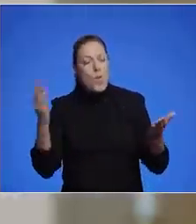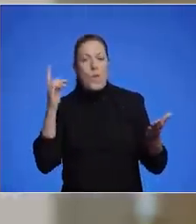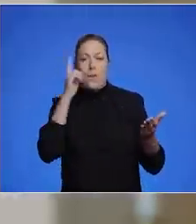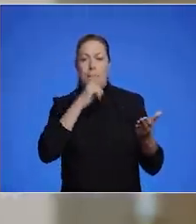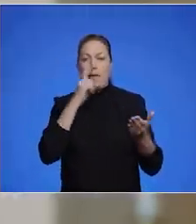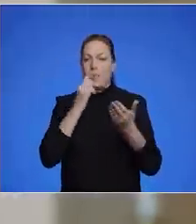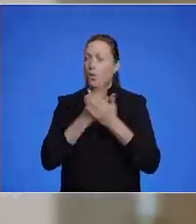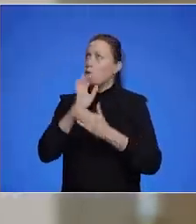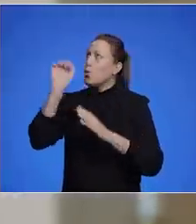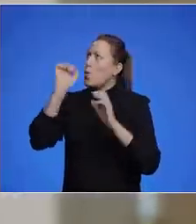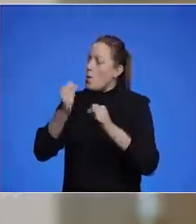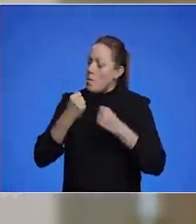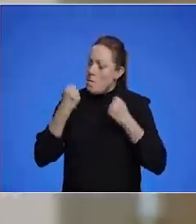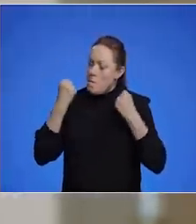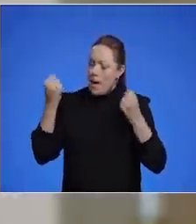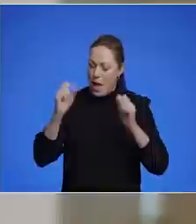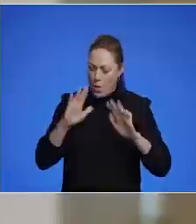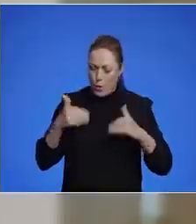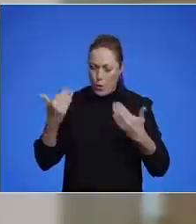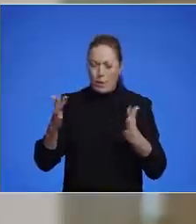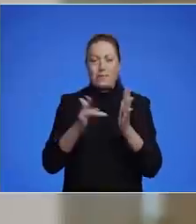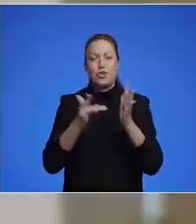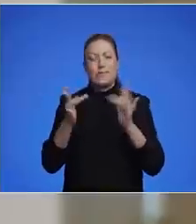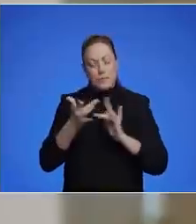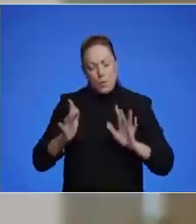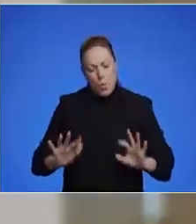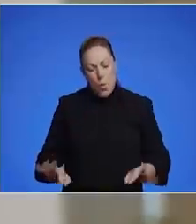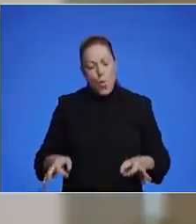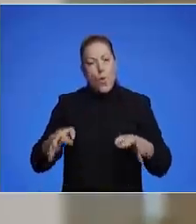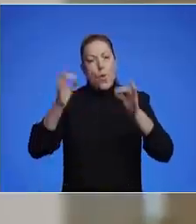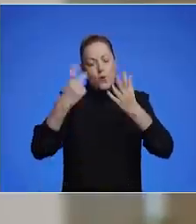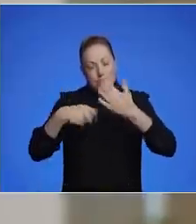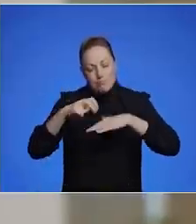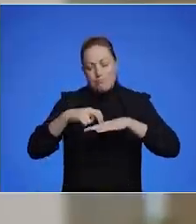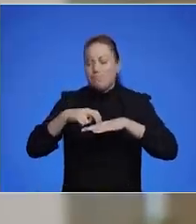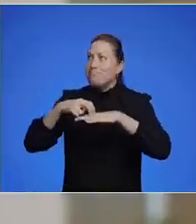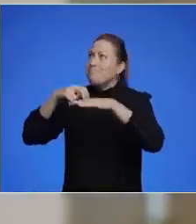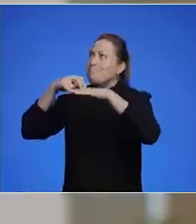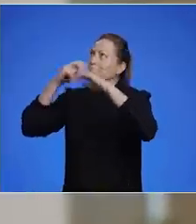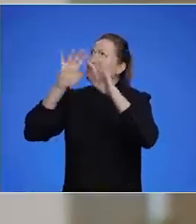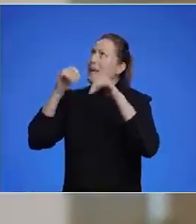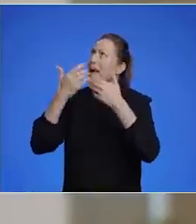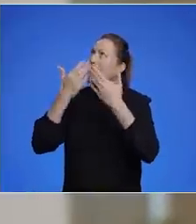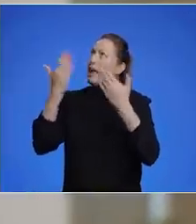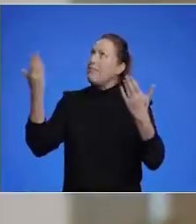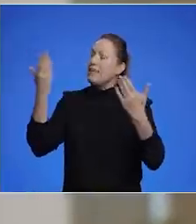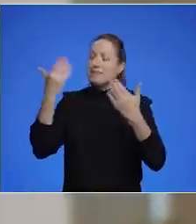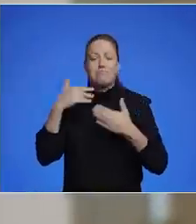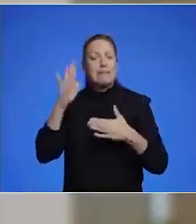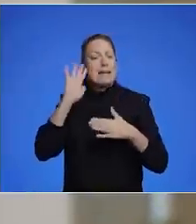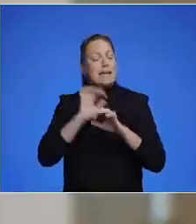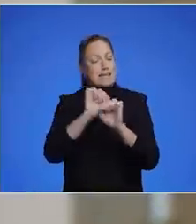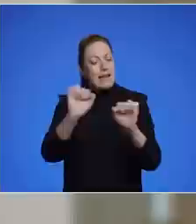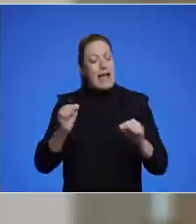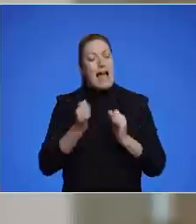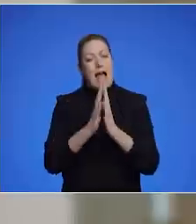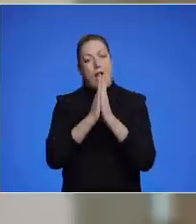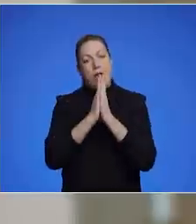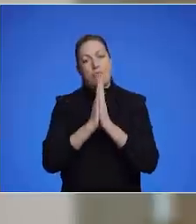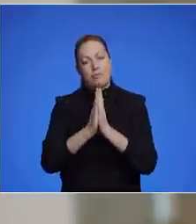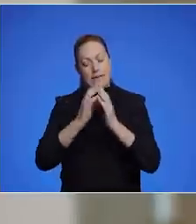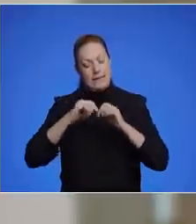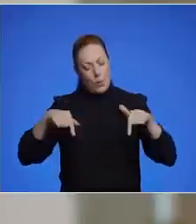God of all ages, through your mighty power, you have glorified Jesus who ascended into heaven. Hear our prayers and send